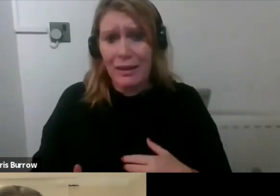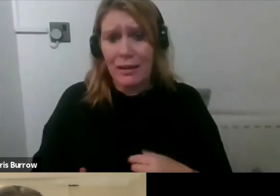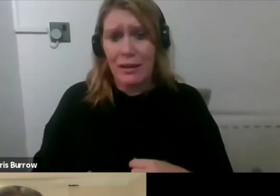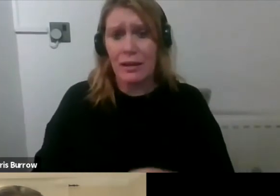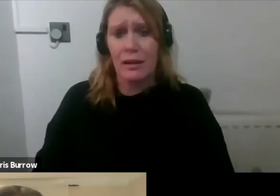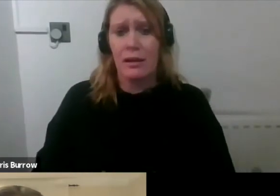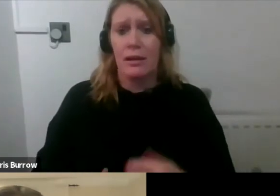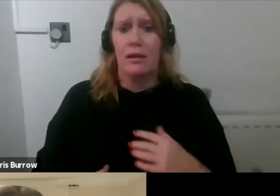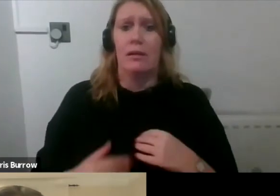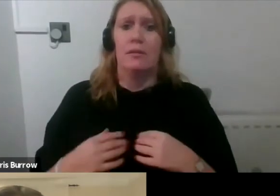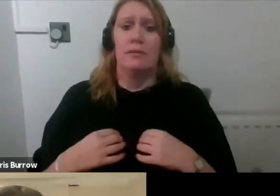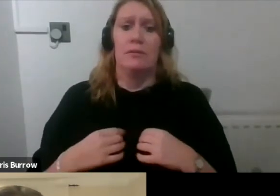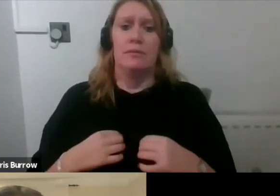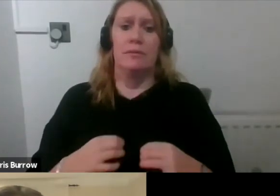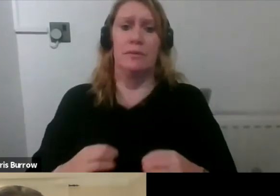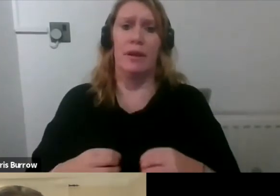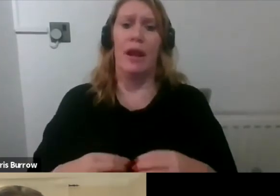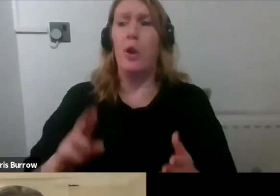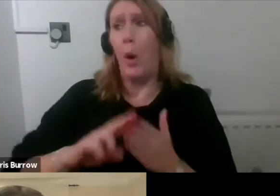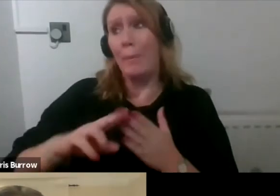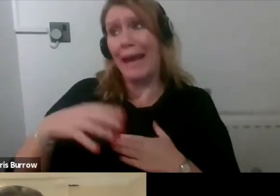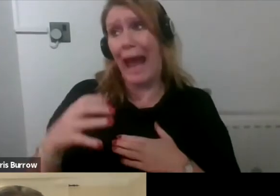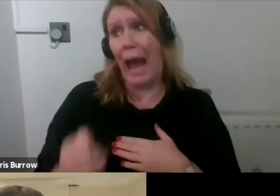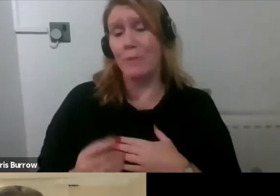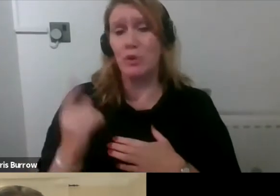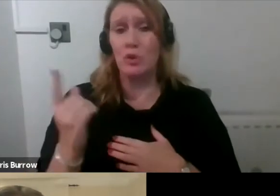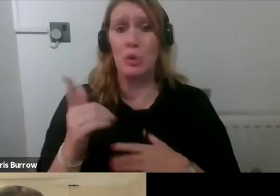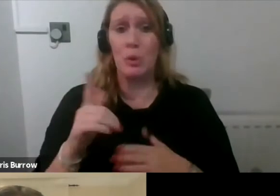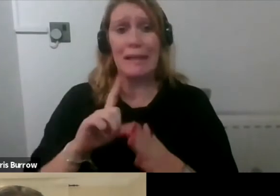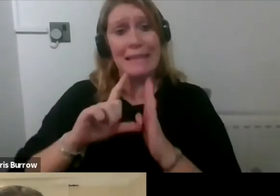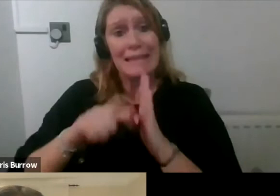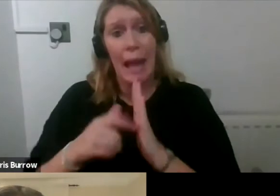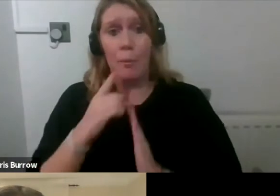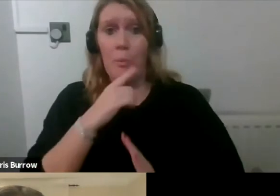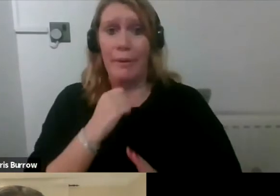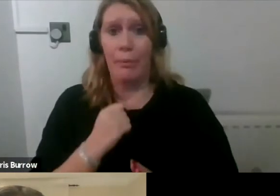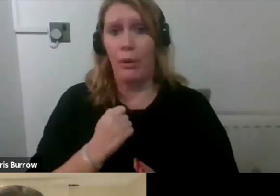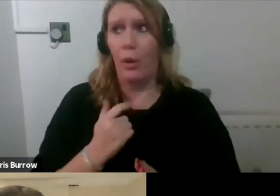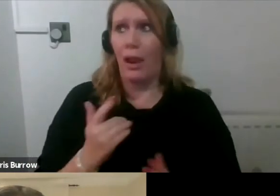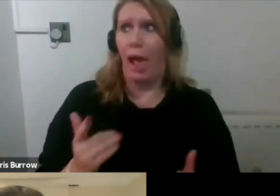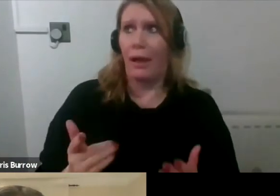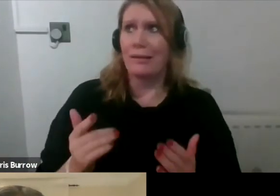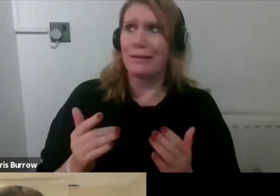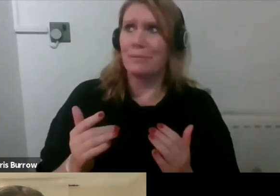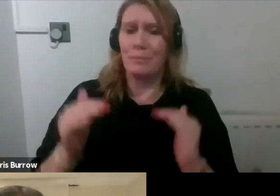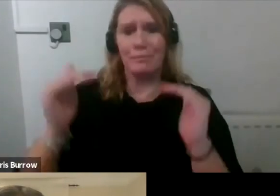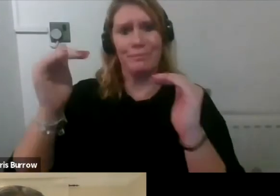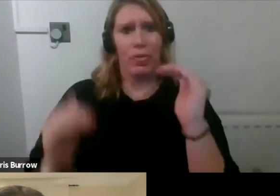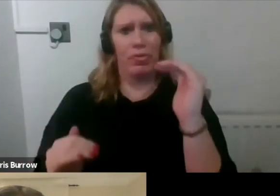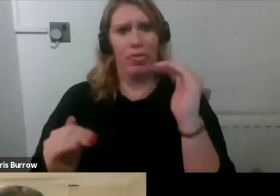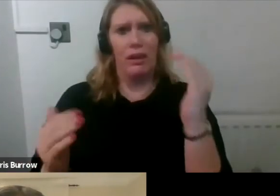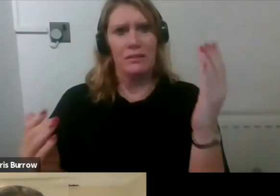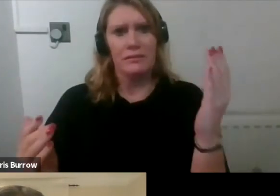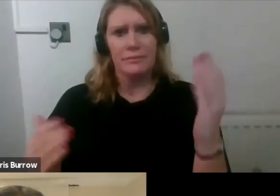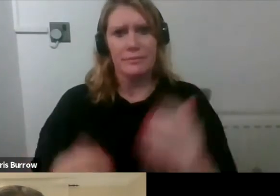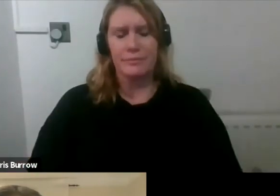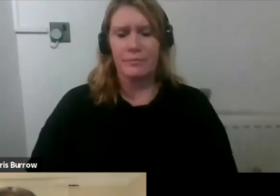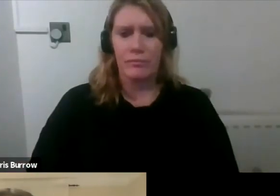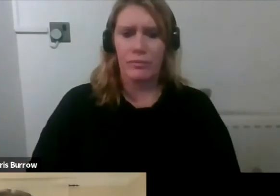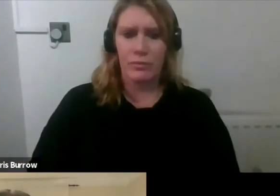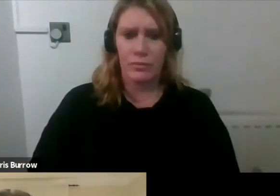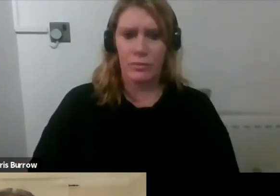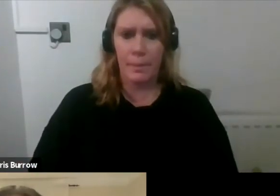worry, mostly it happens to disabled people, as if somehow we're still second rate. I mean, do you feel